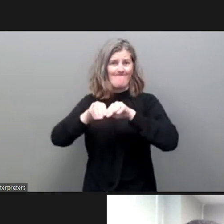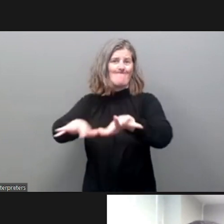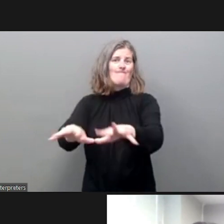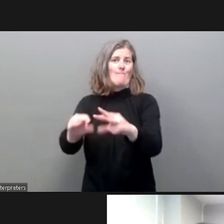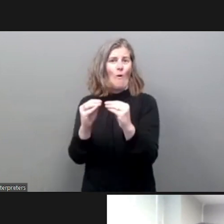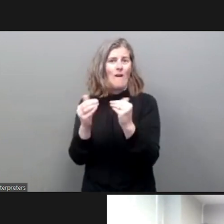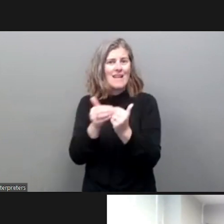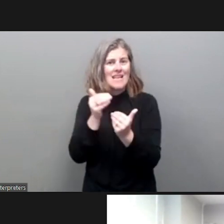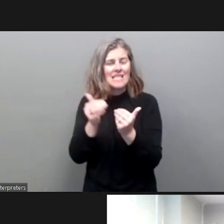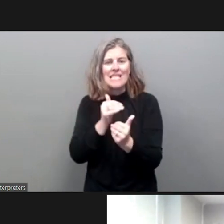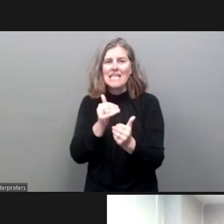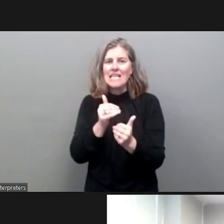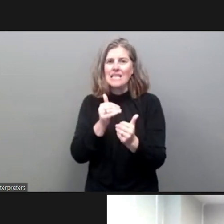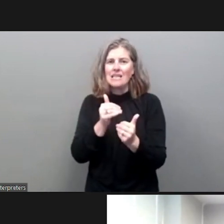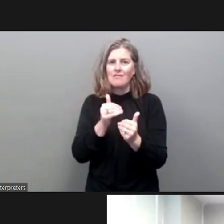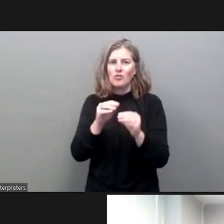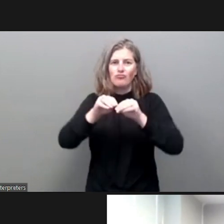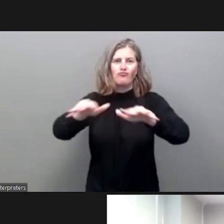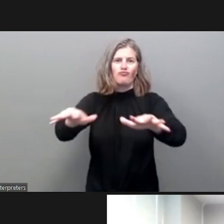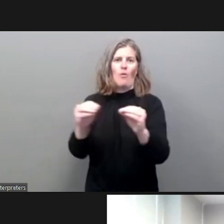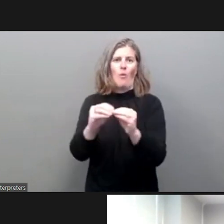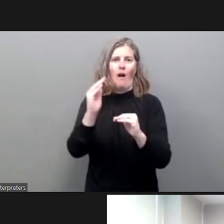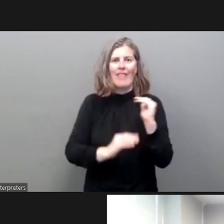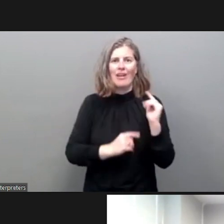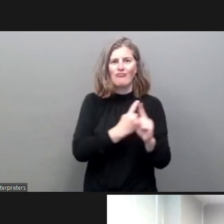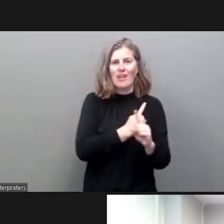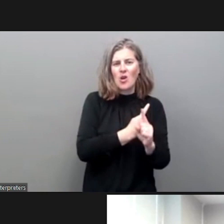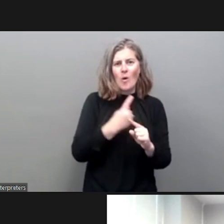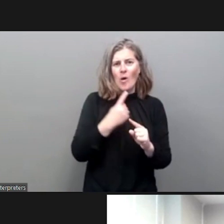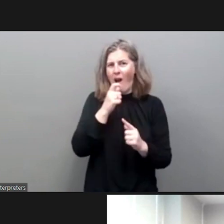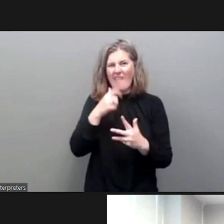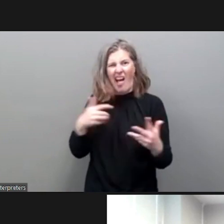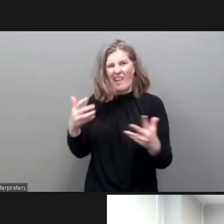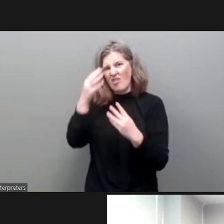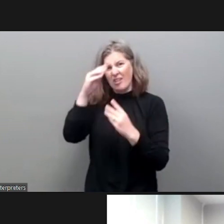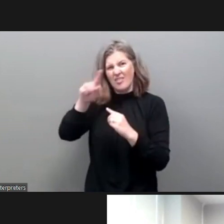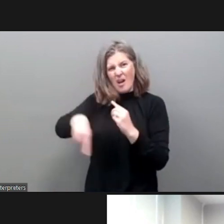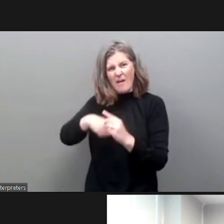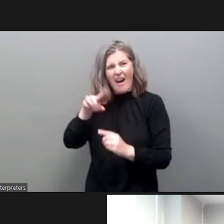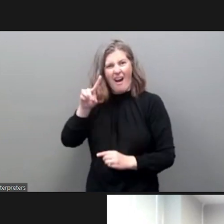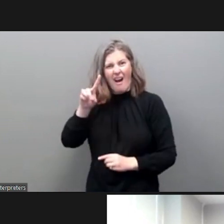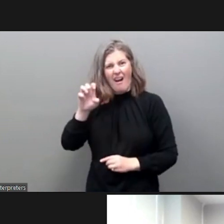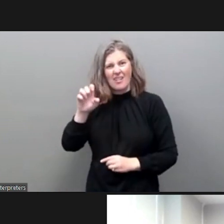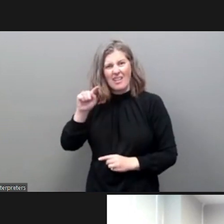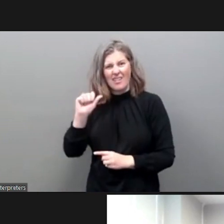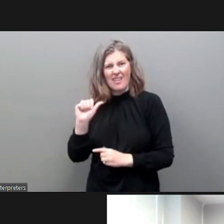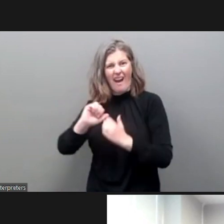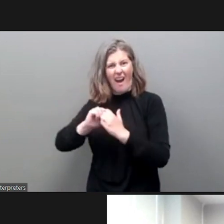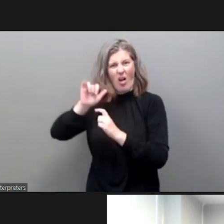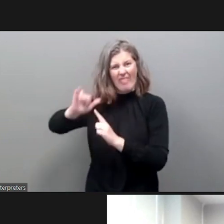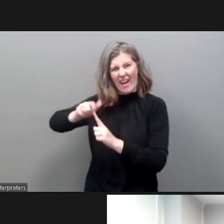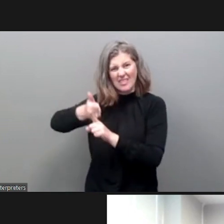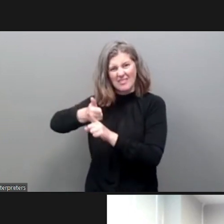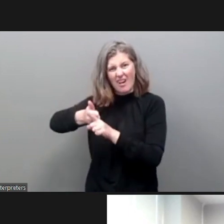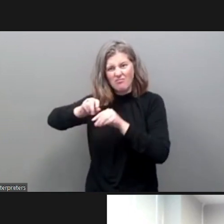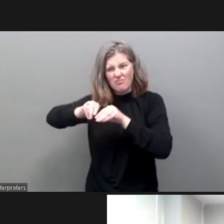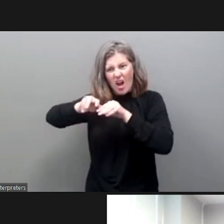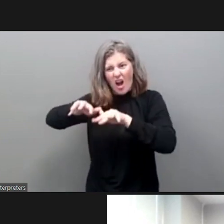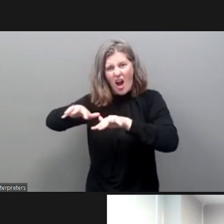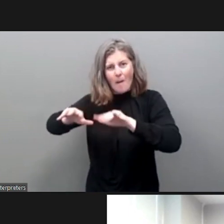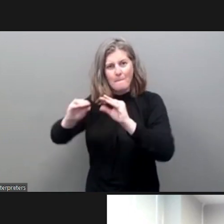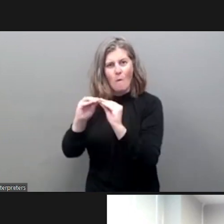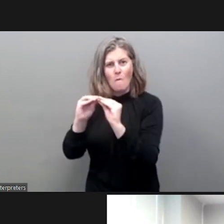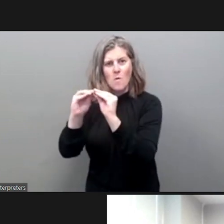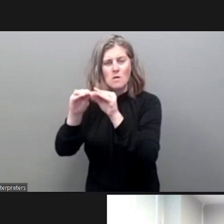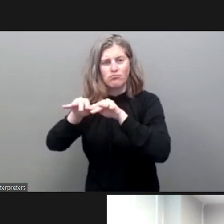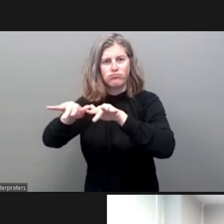strain, much more infectious. We don't have a lot of data about the Delta virus and how that, the